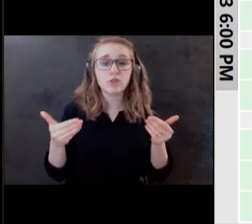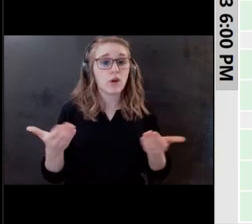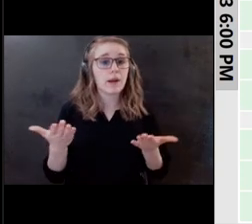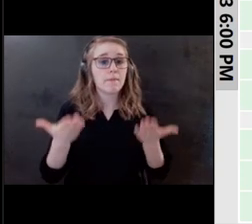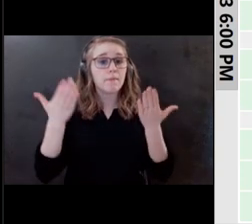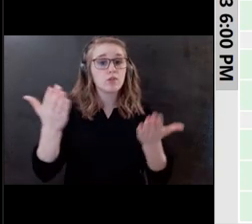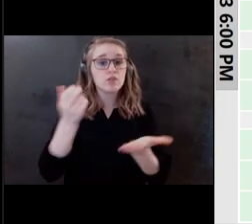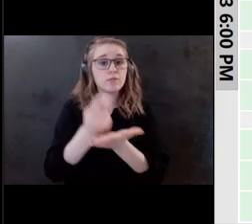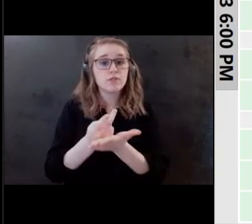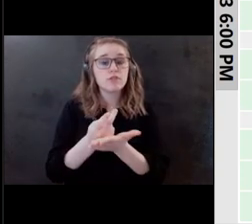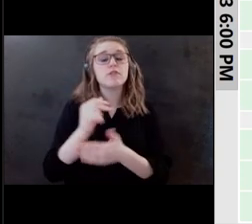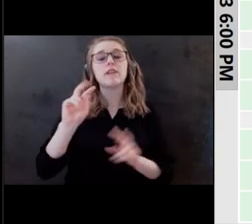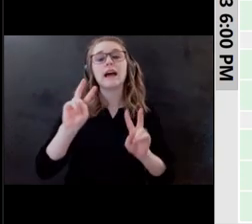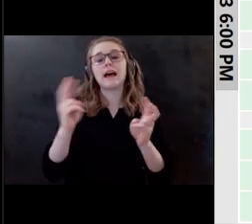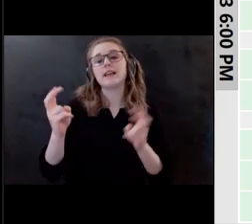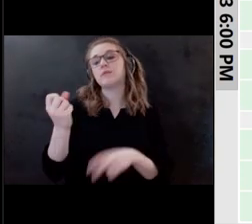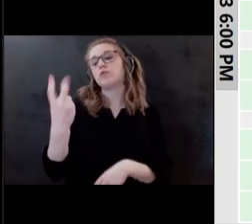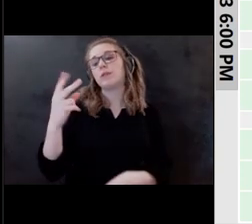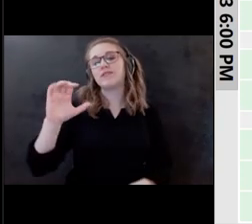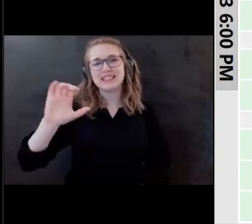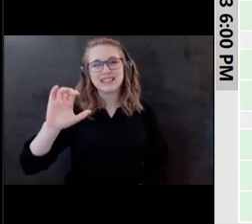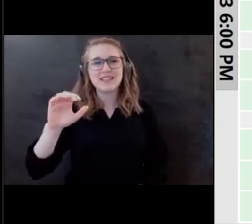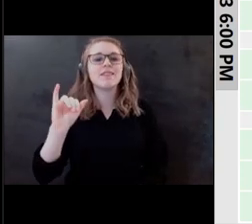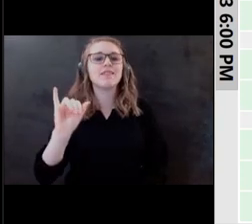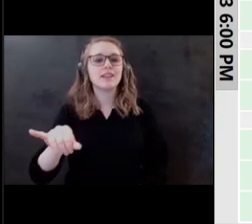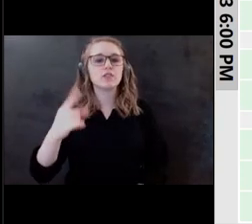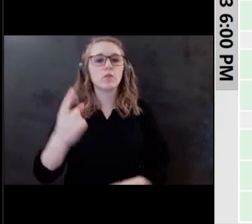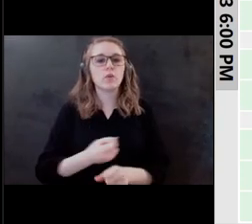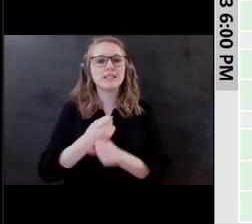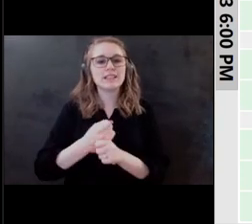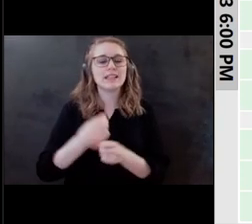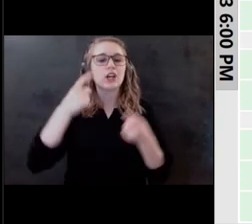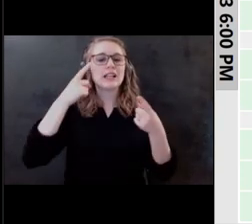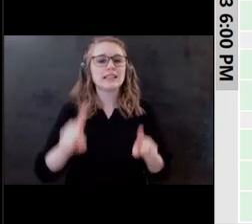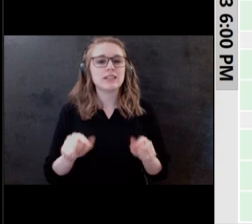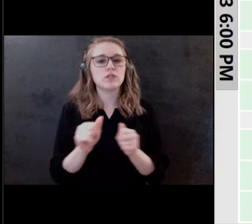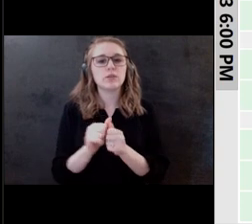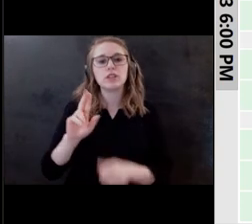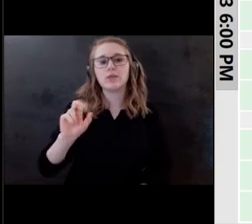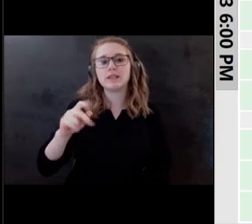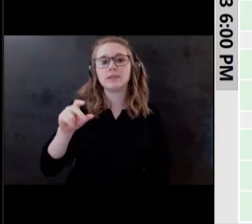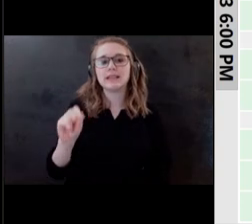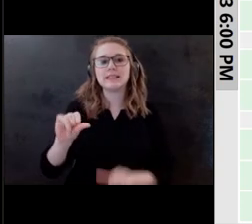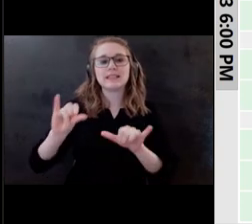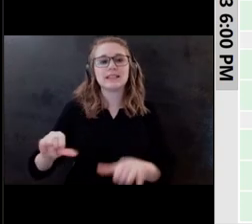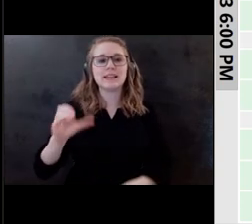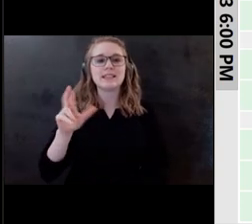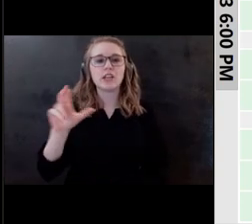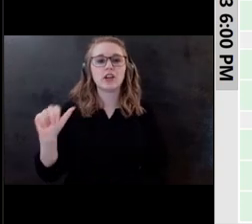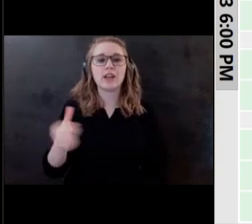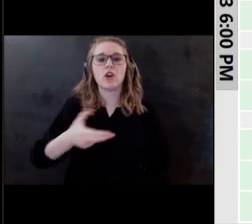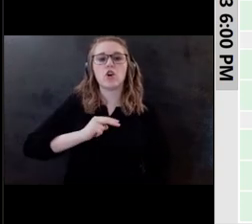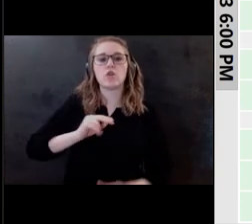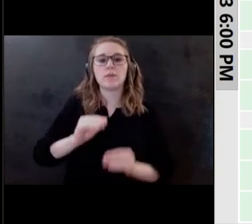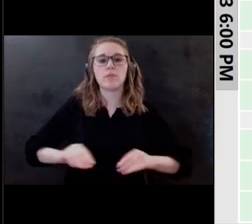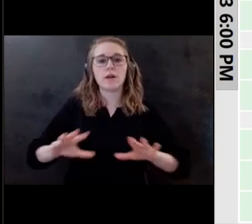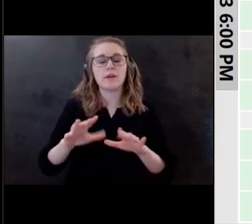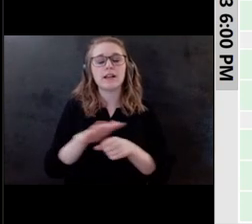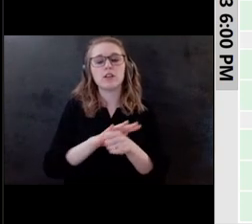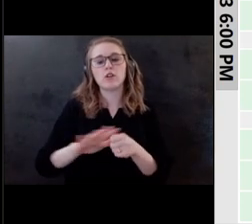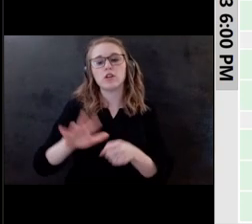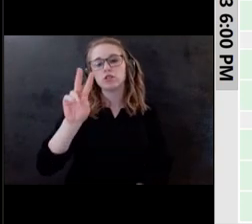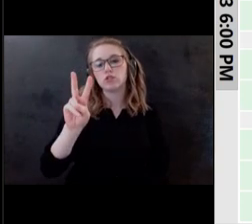approve item 12C. This is for the 1-year lease with USPS to remain at the CRA-owned property located at